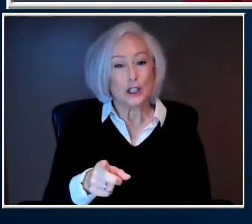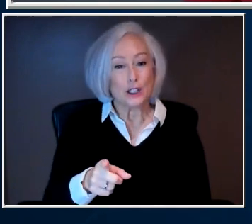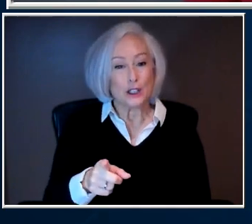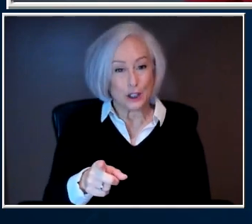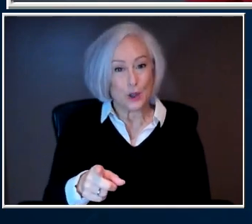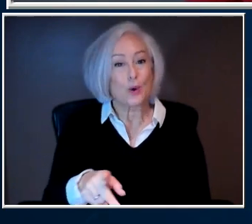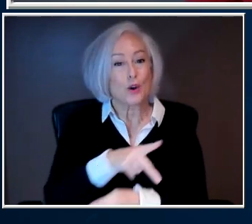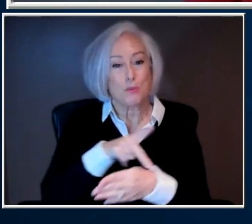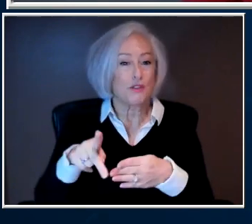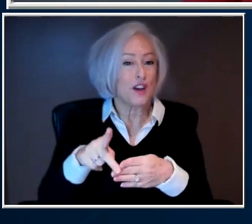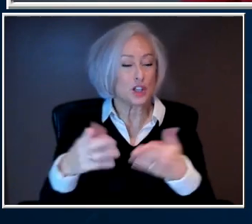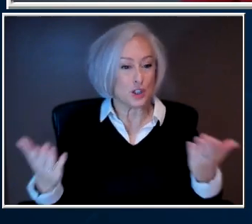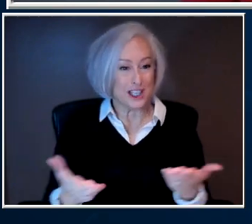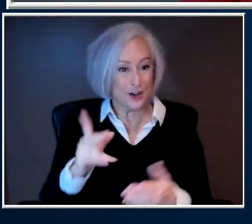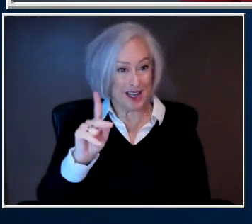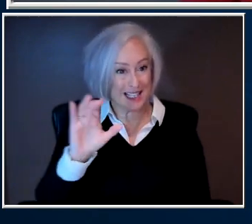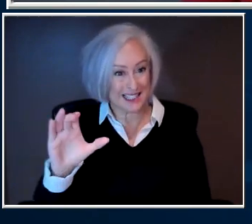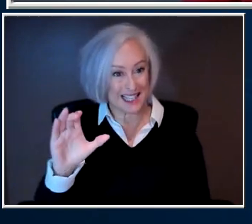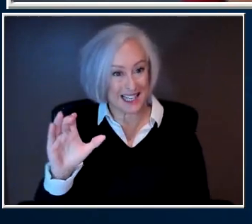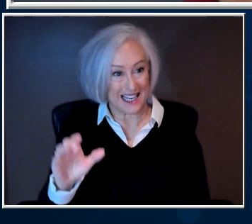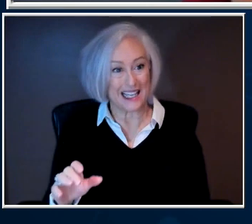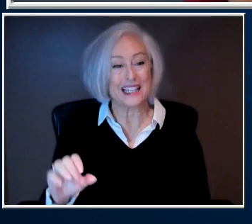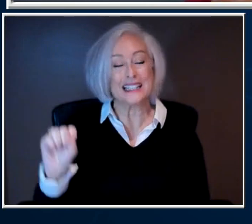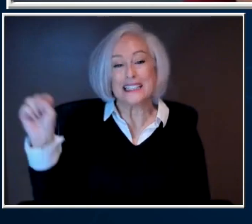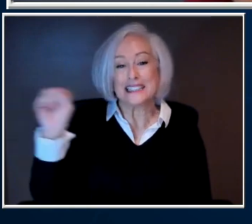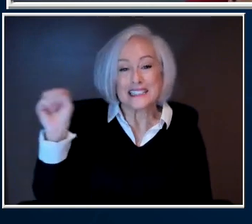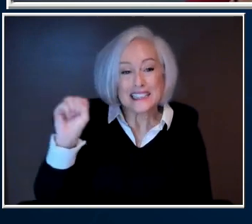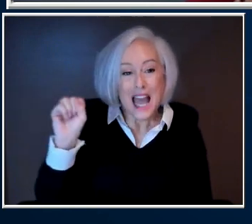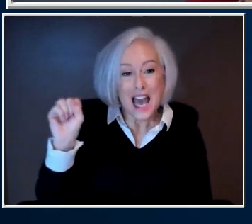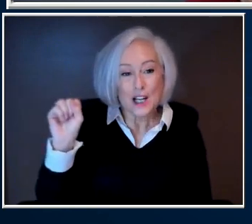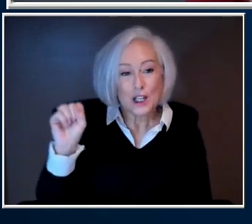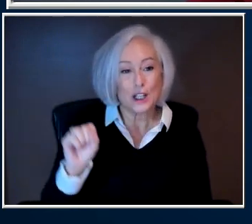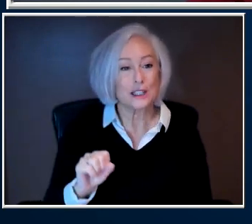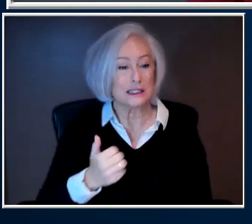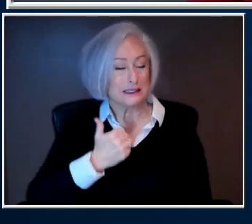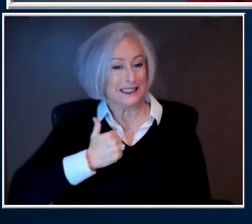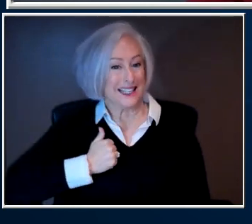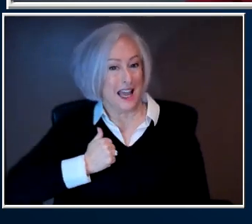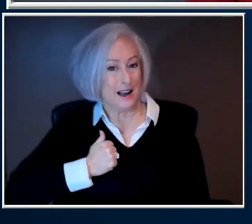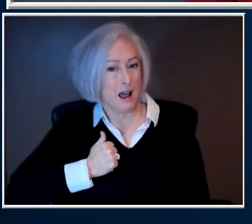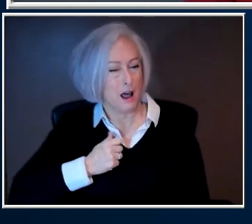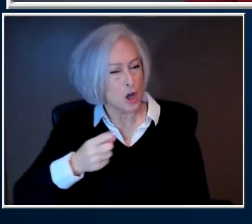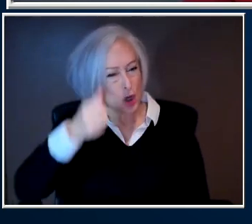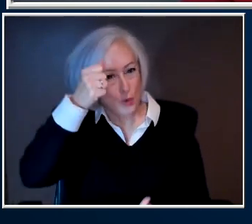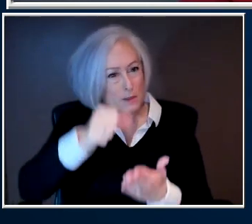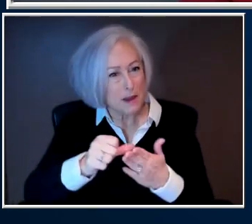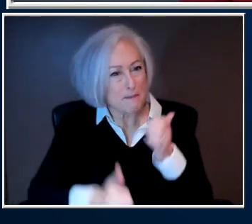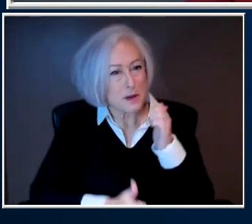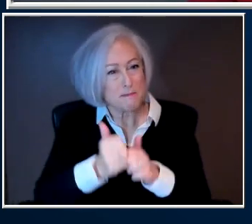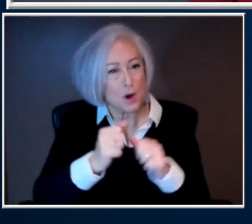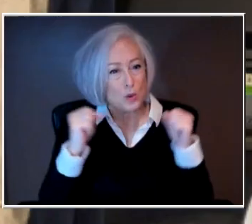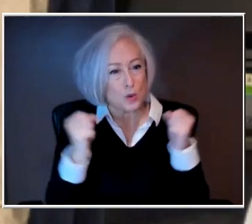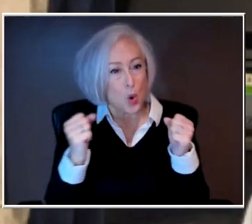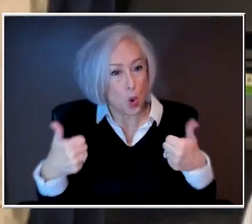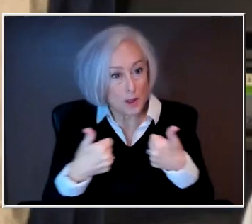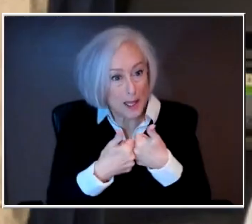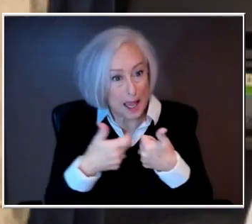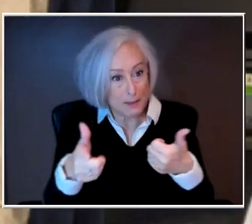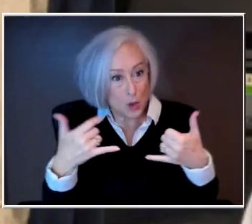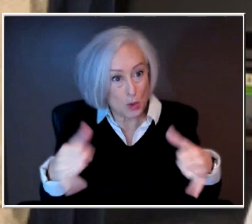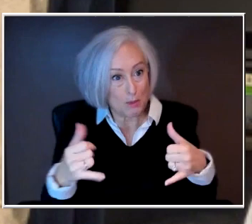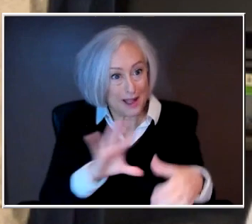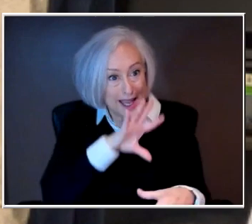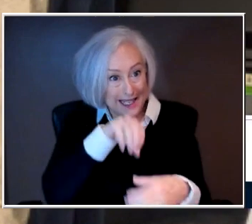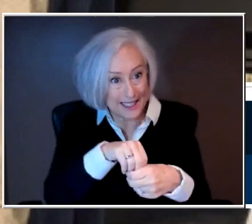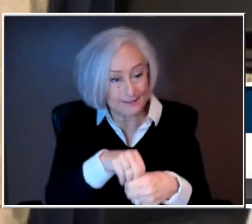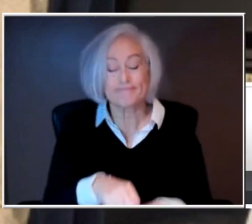in Seattle and up north in Toronto. Can you remember the coldest game you ever played in? I sure do. Growing up in Canada, you